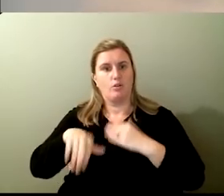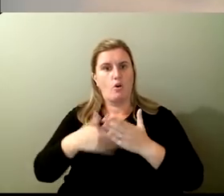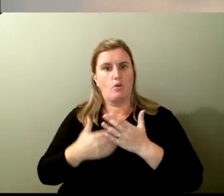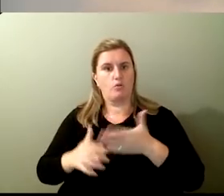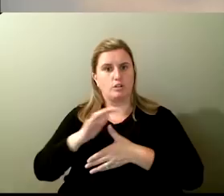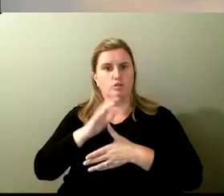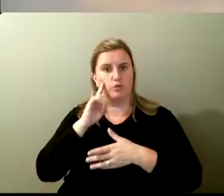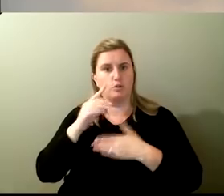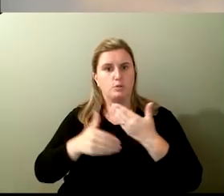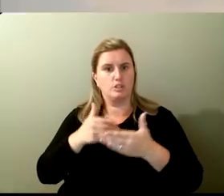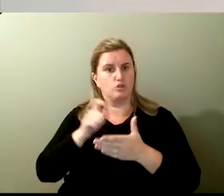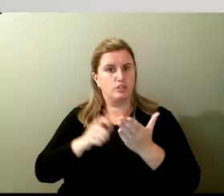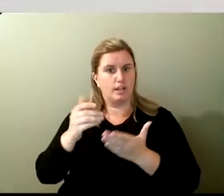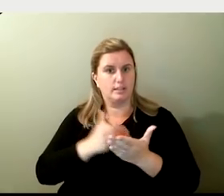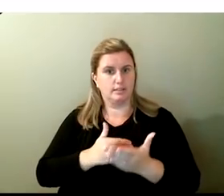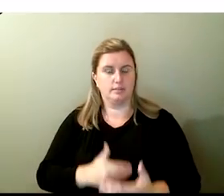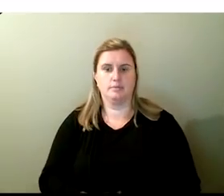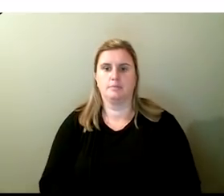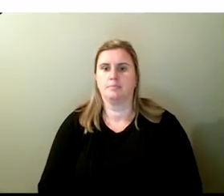the procedural checklist.